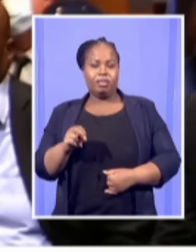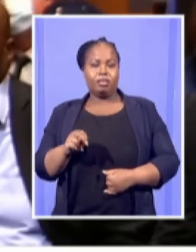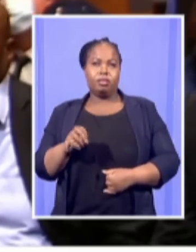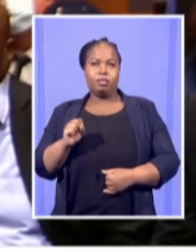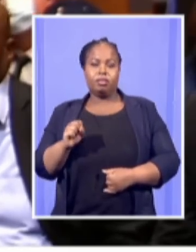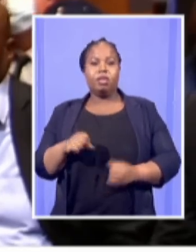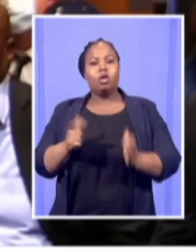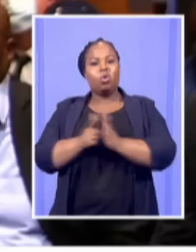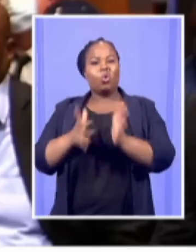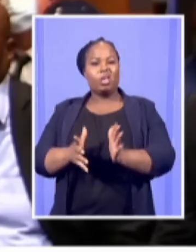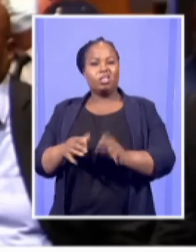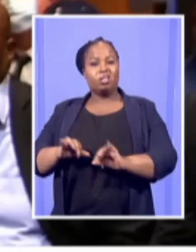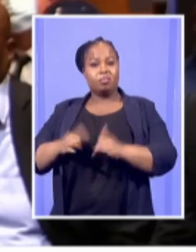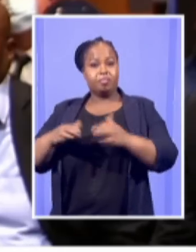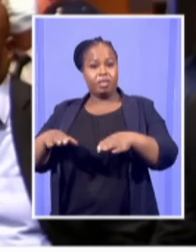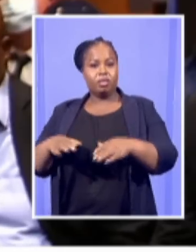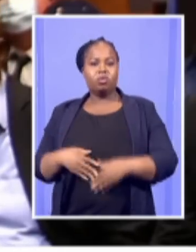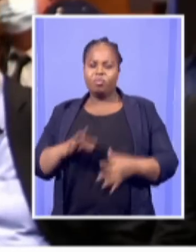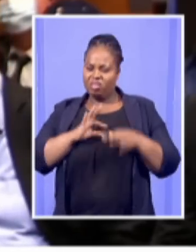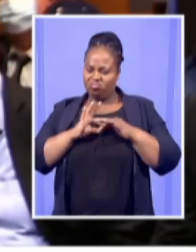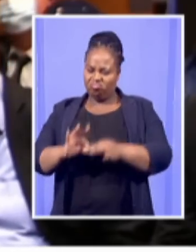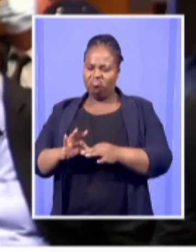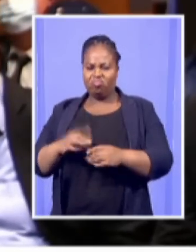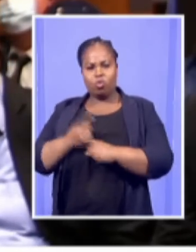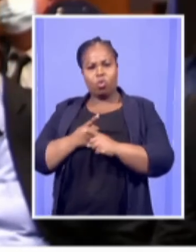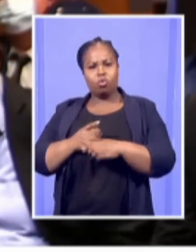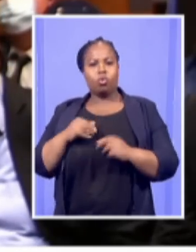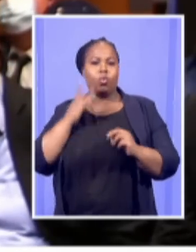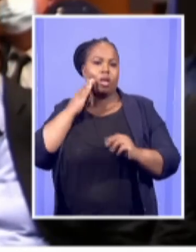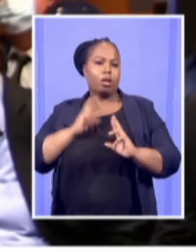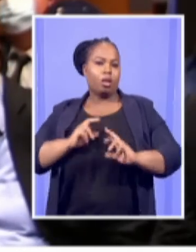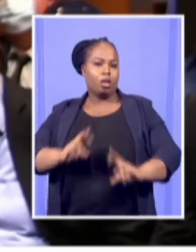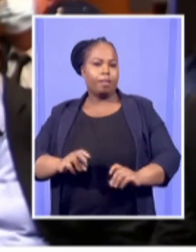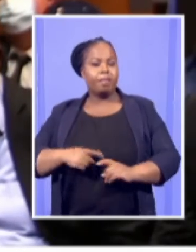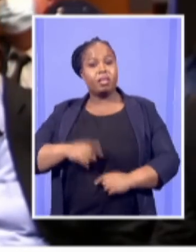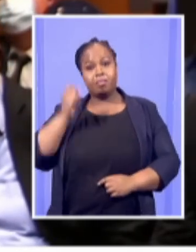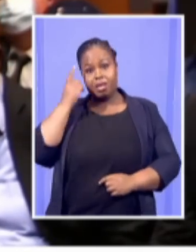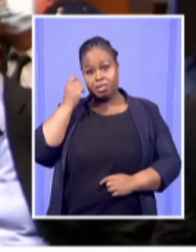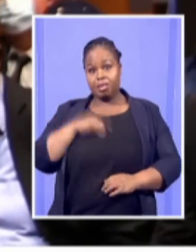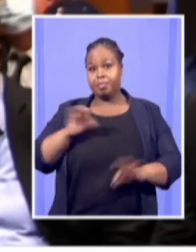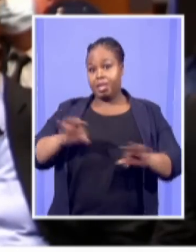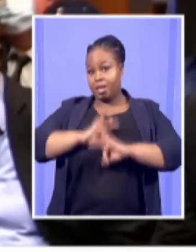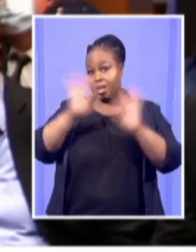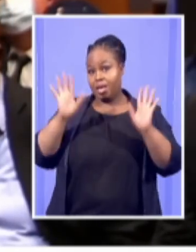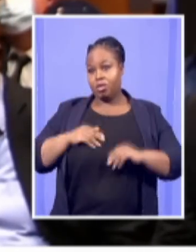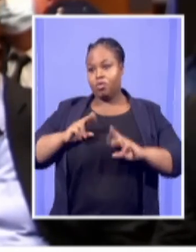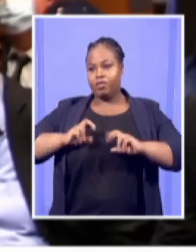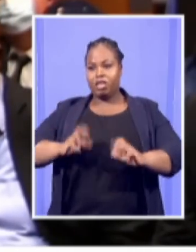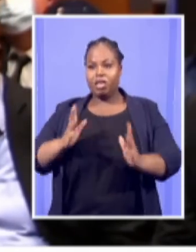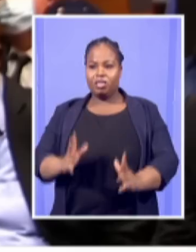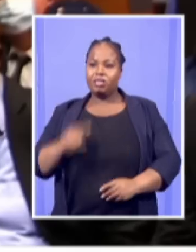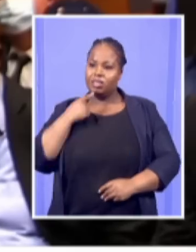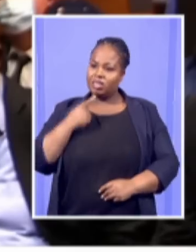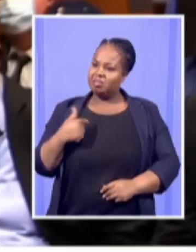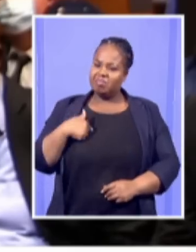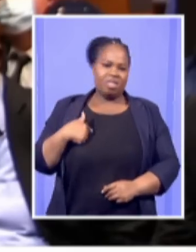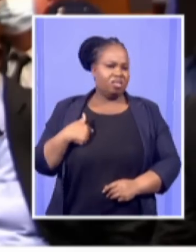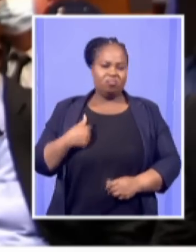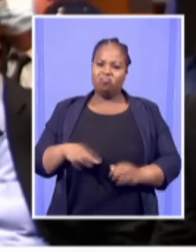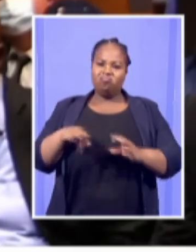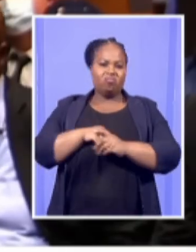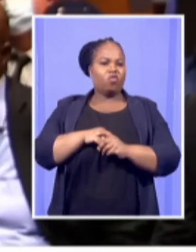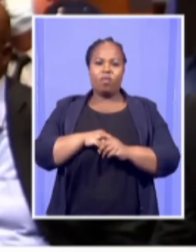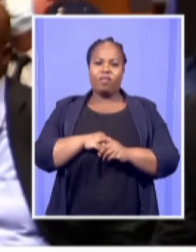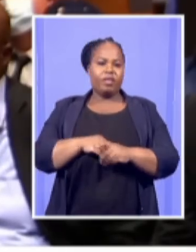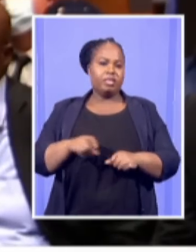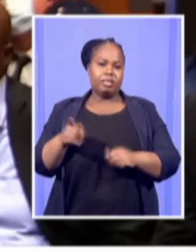I provided my full cooperation during this investigation and understood that it was clear to the investigators that I was not implicated in this